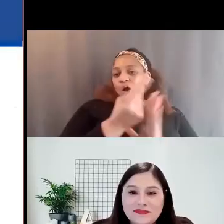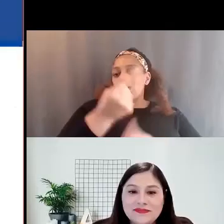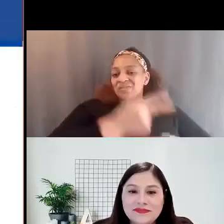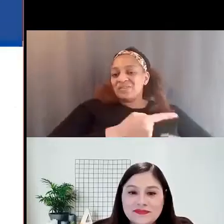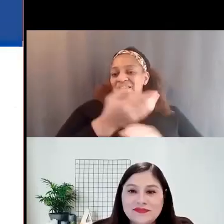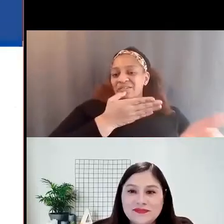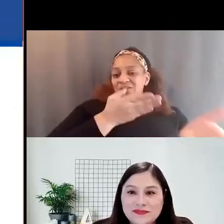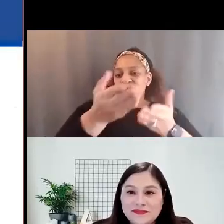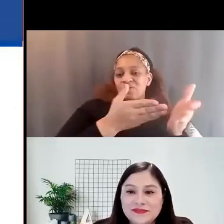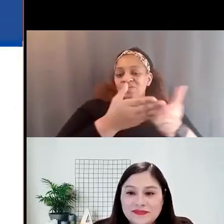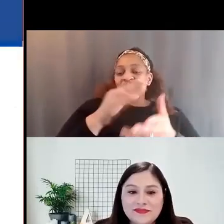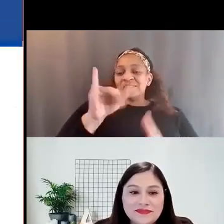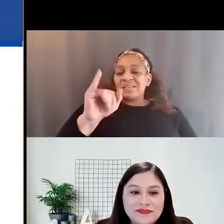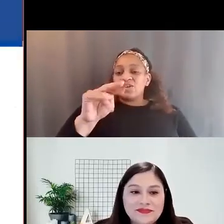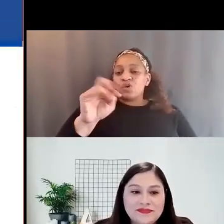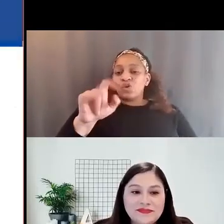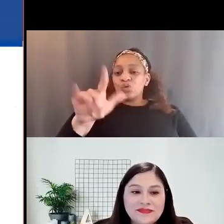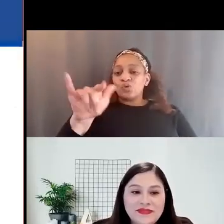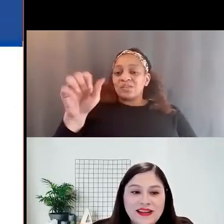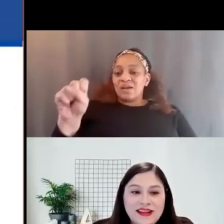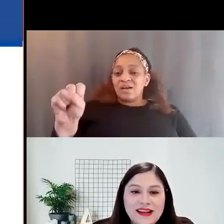services.